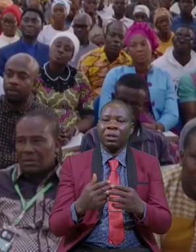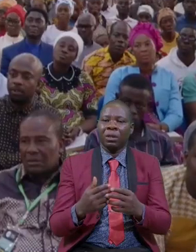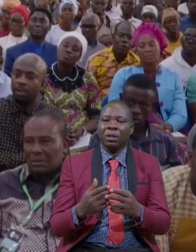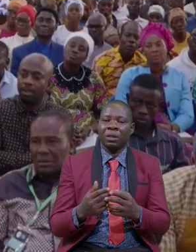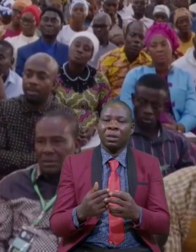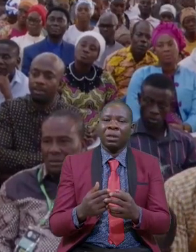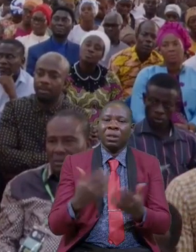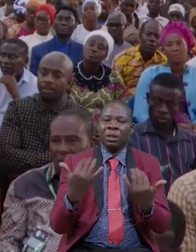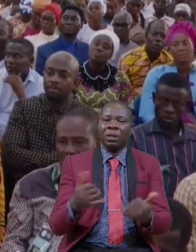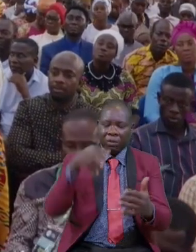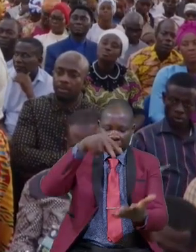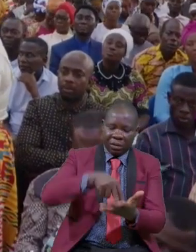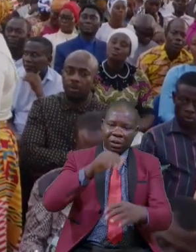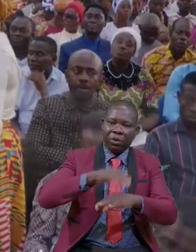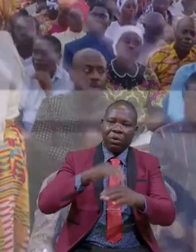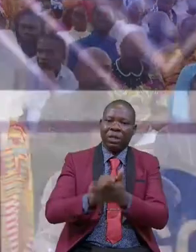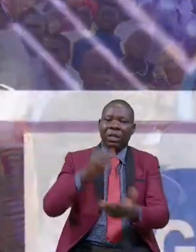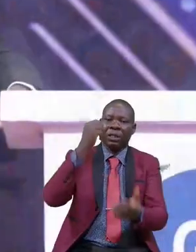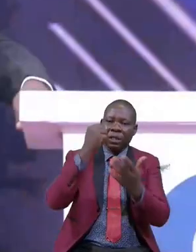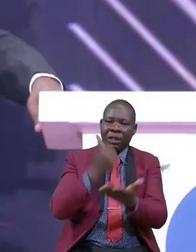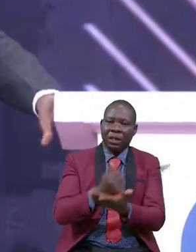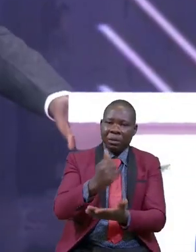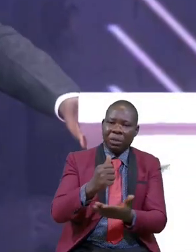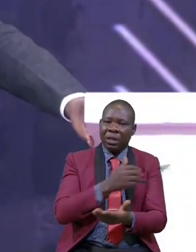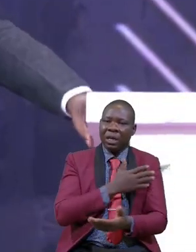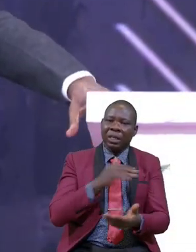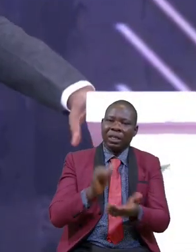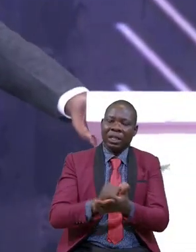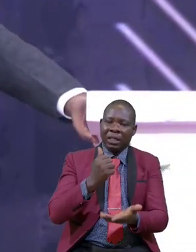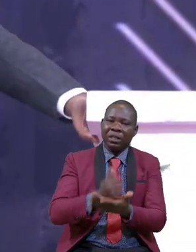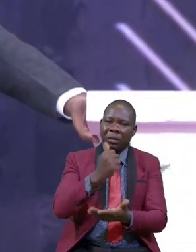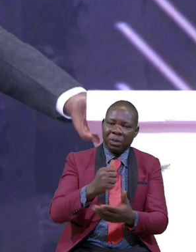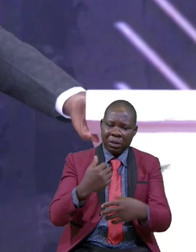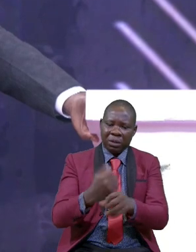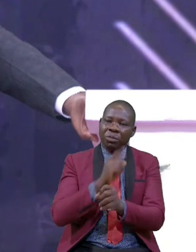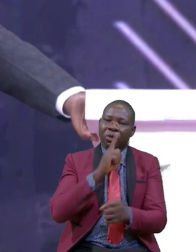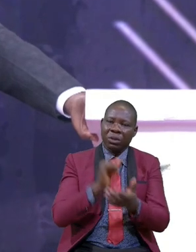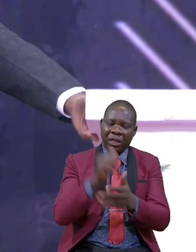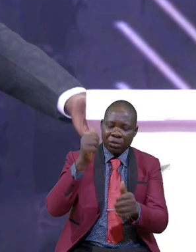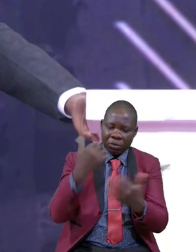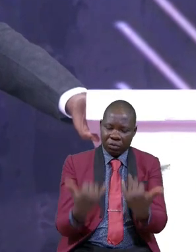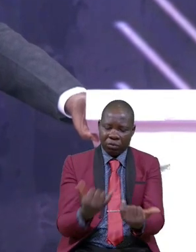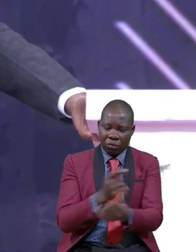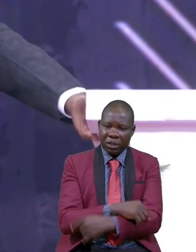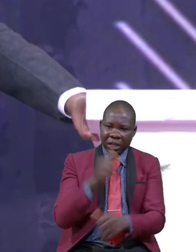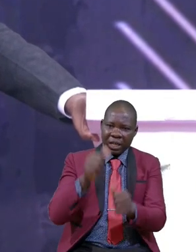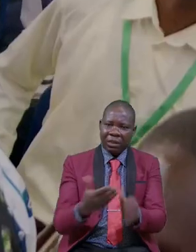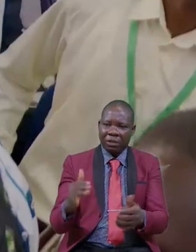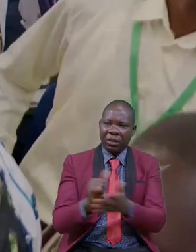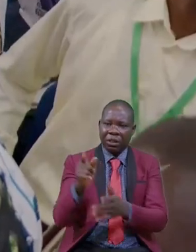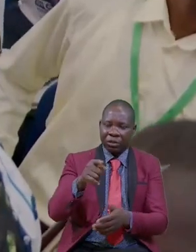Avec ce and make sure that today, every sin you need tout to have, qu'il te faut avoir, you will have. Tu